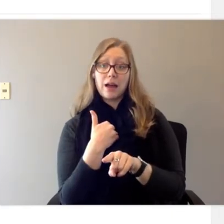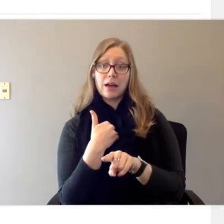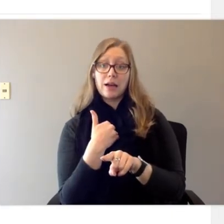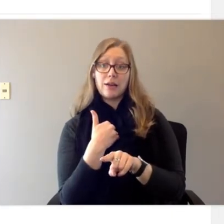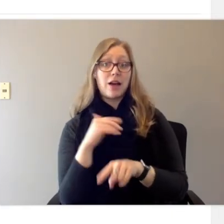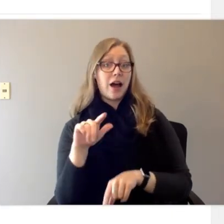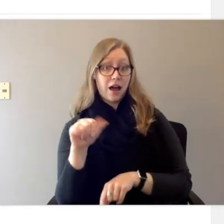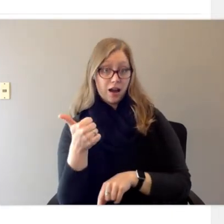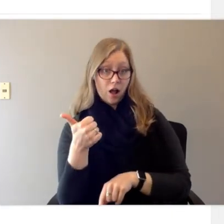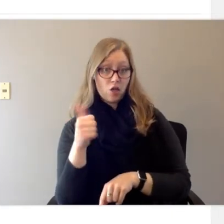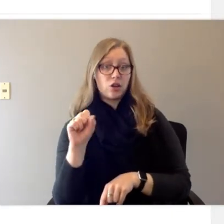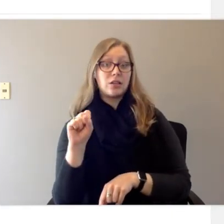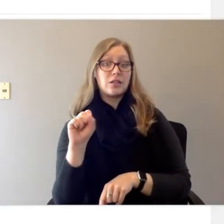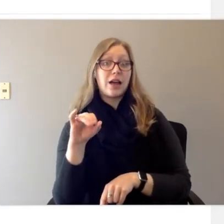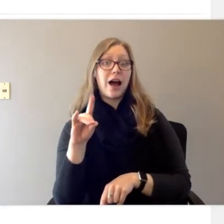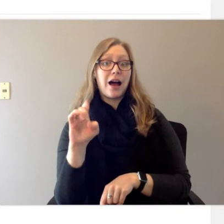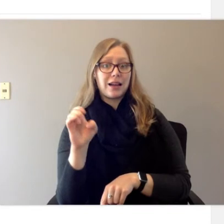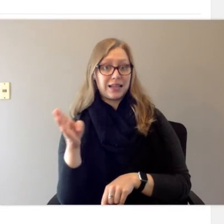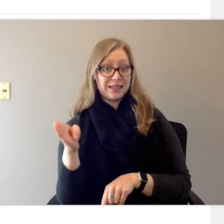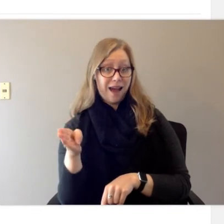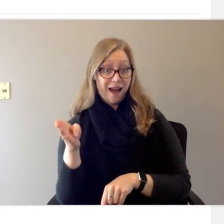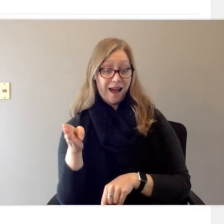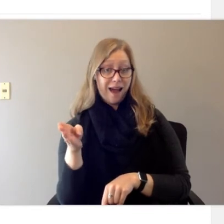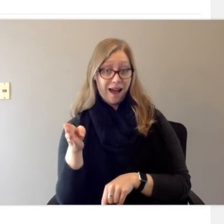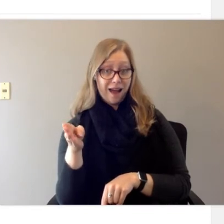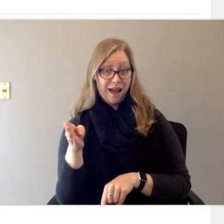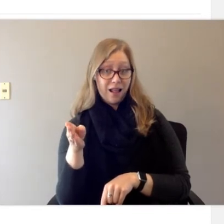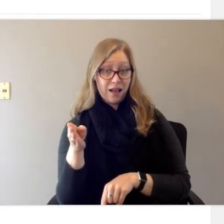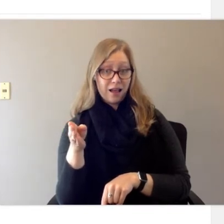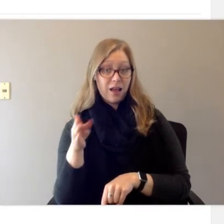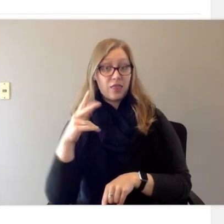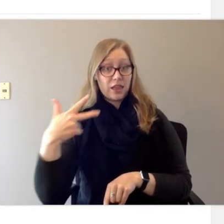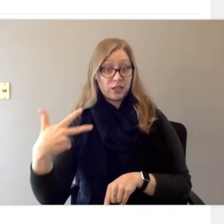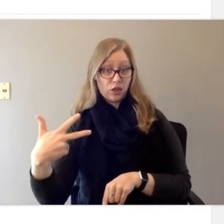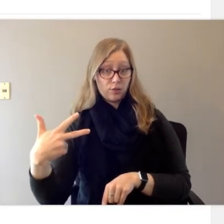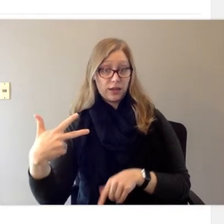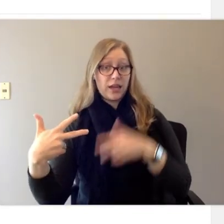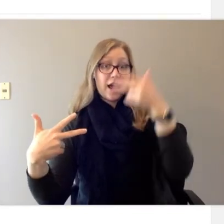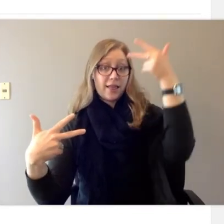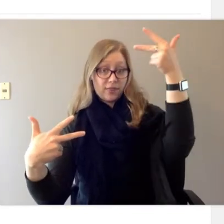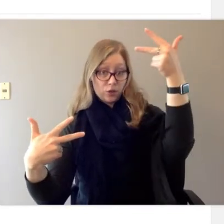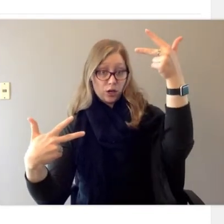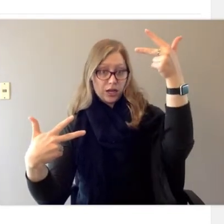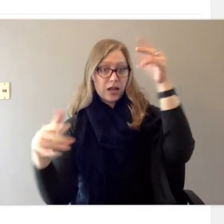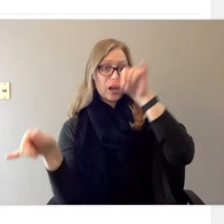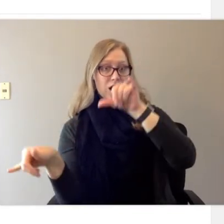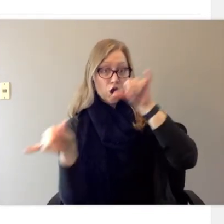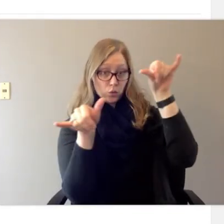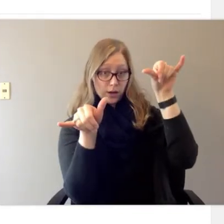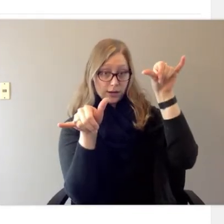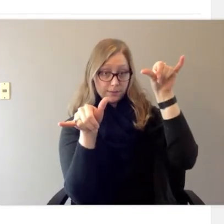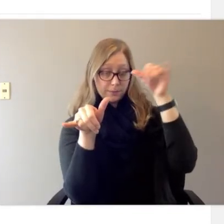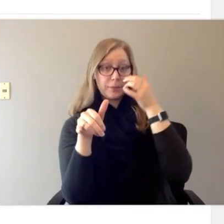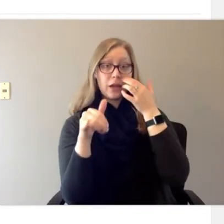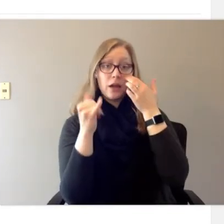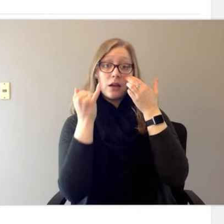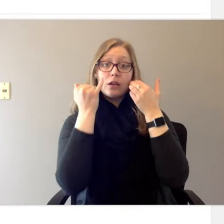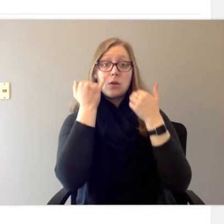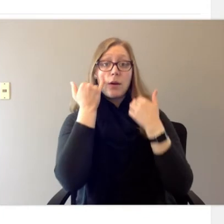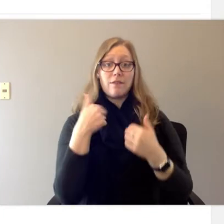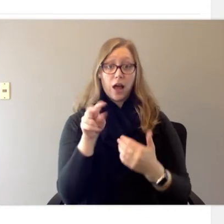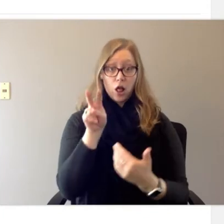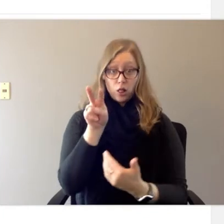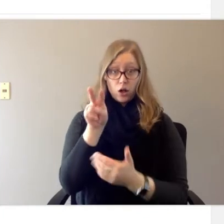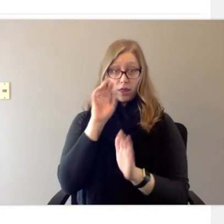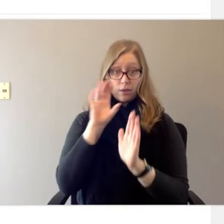another side which is congruent that is marked 3. And so if I look at this, I can see that I can go,